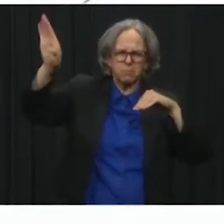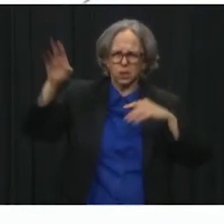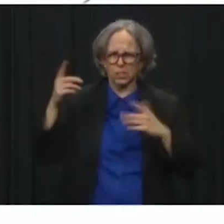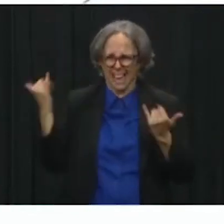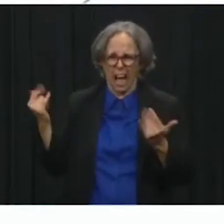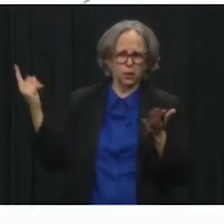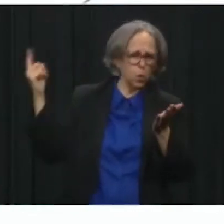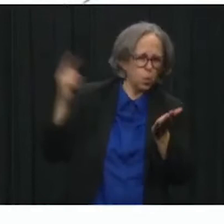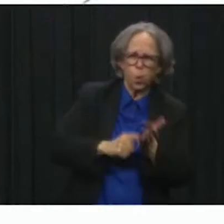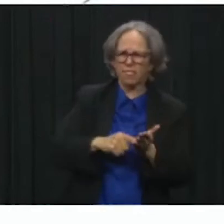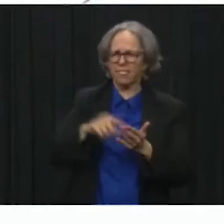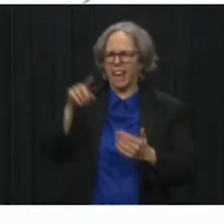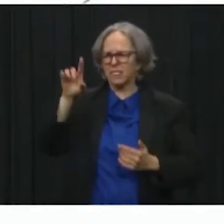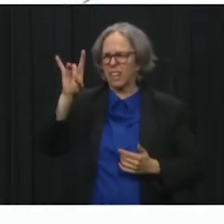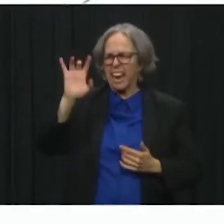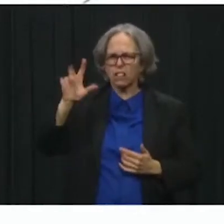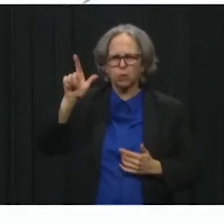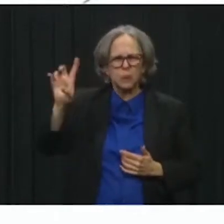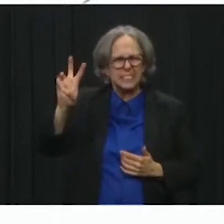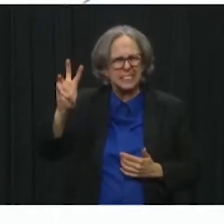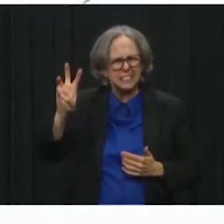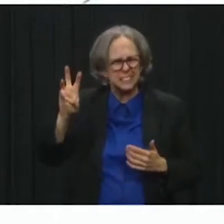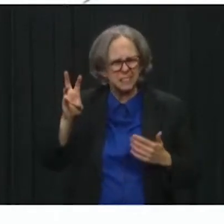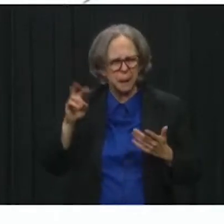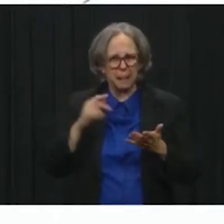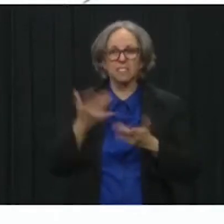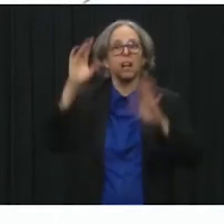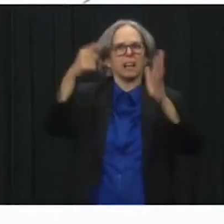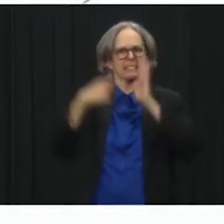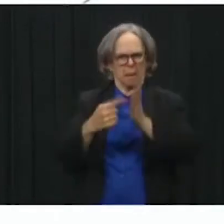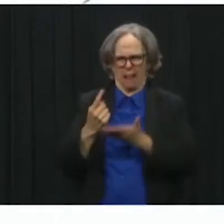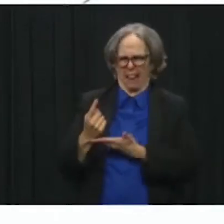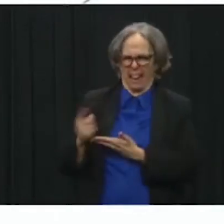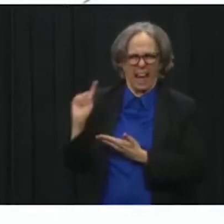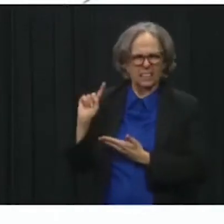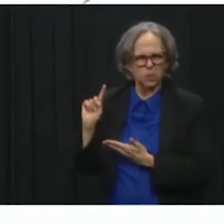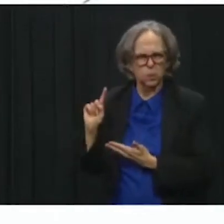1,826 people. Most recently, last week, they reported vaccinating